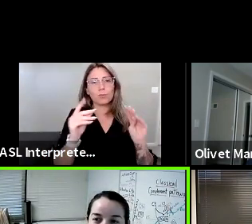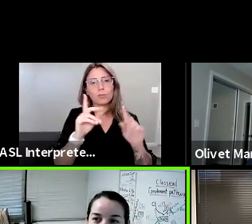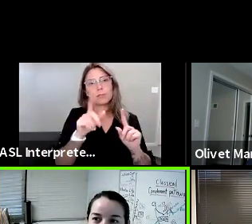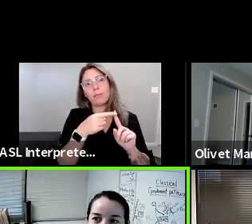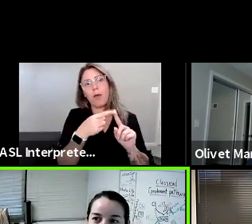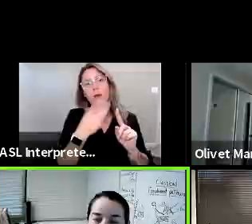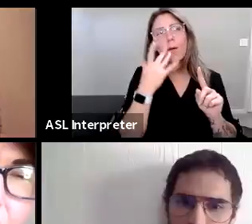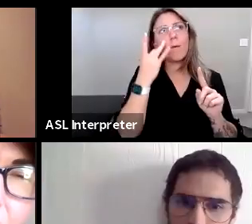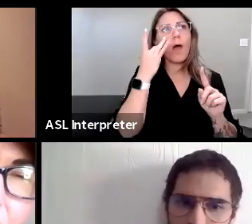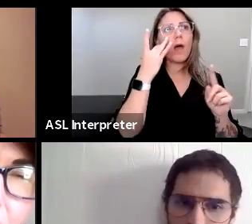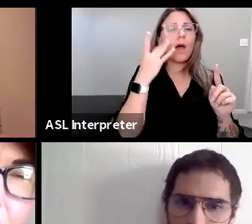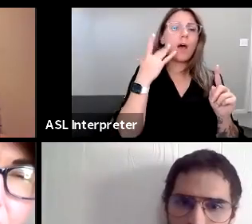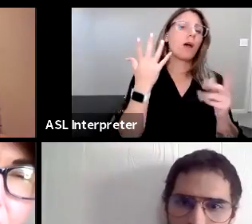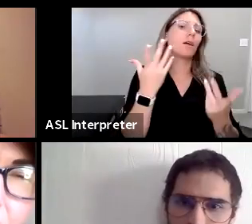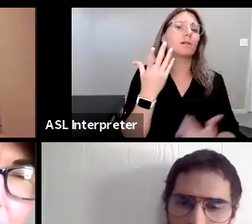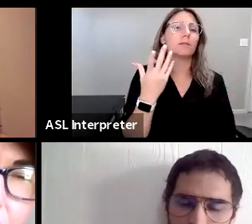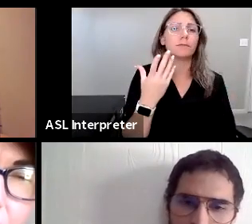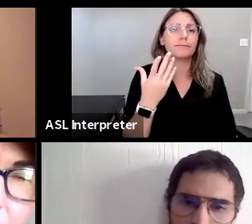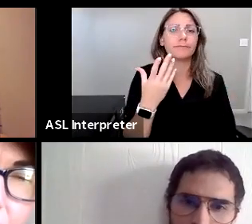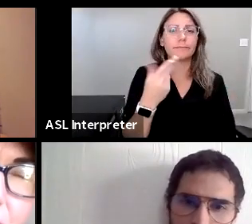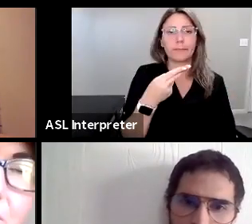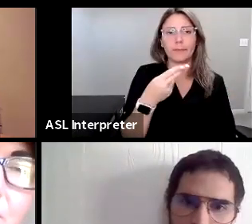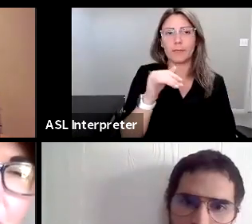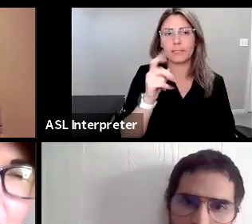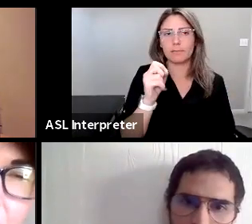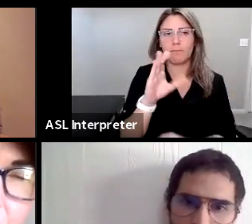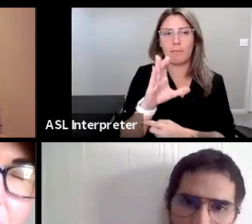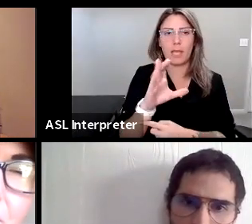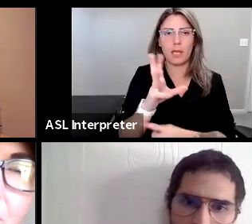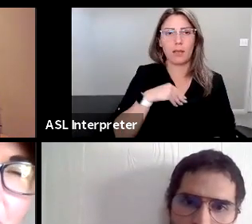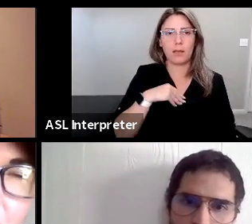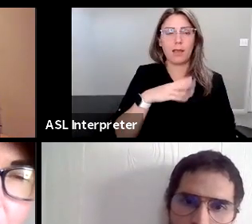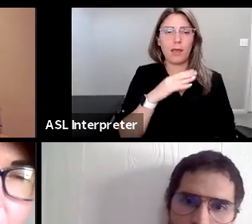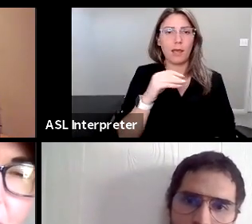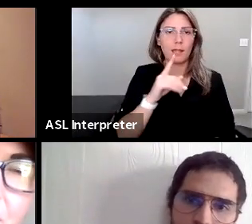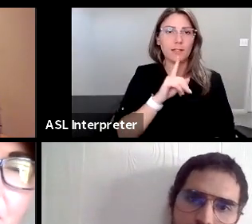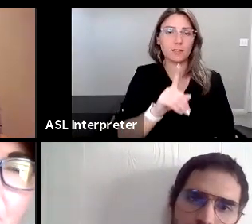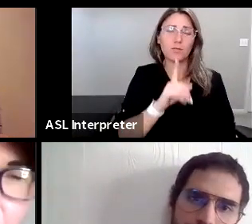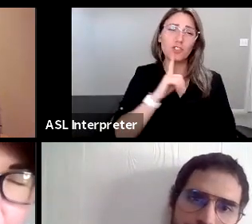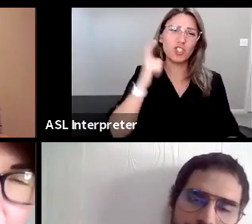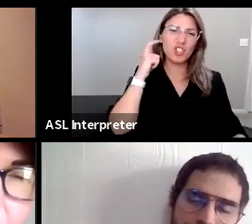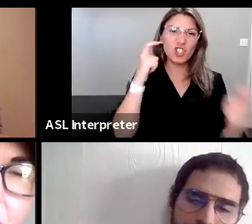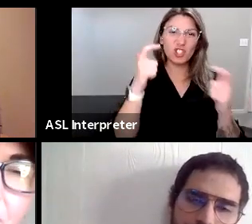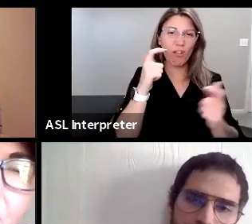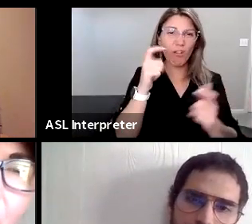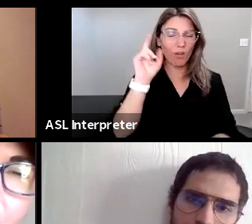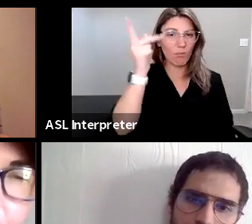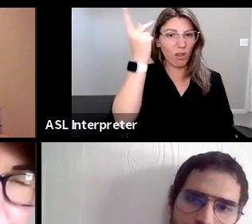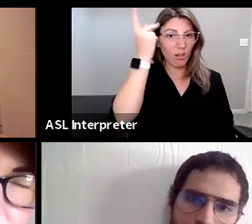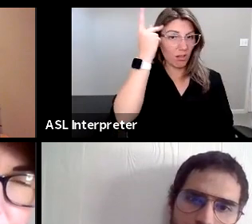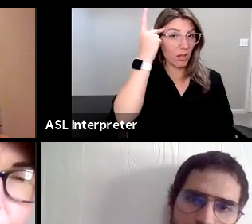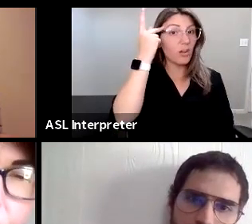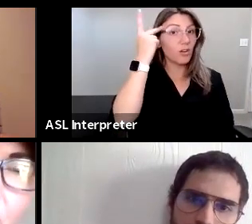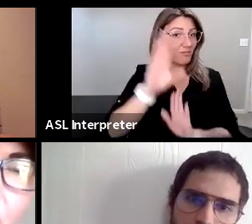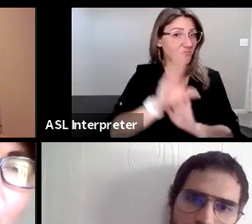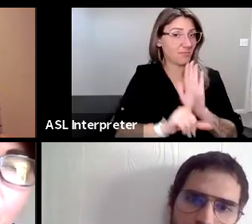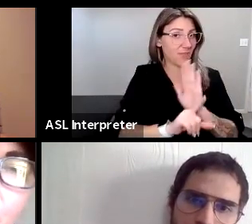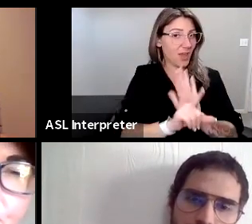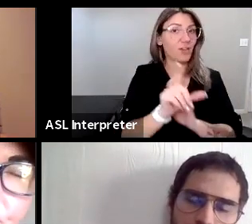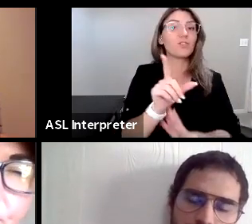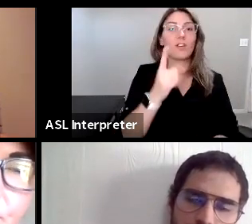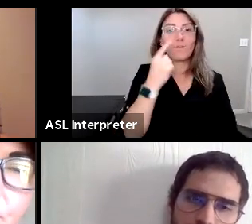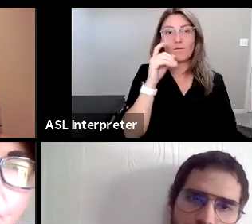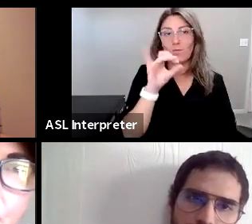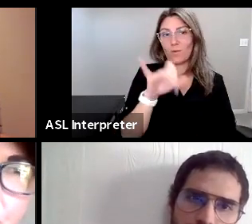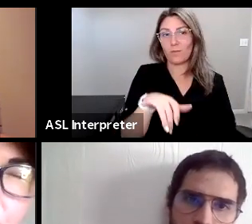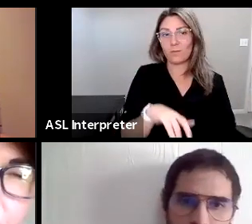why this the Hispanic was embraced, and it has a very huge political tone to it. So